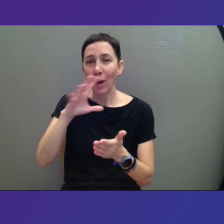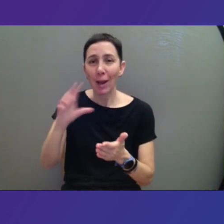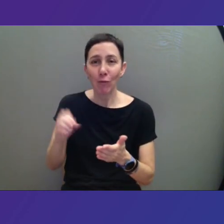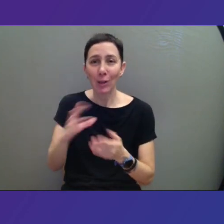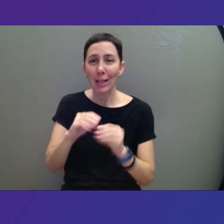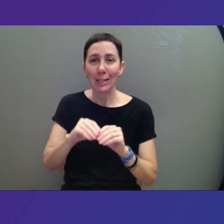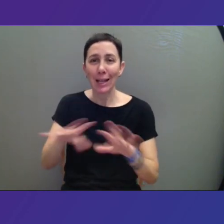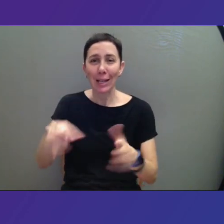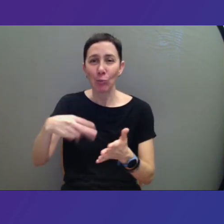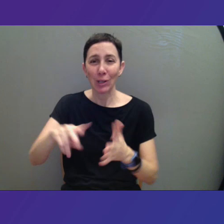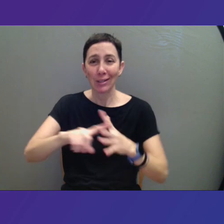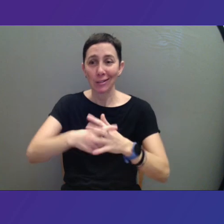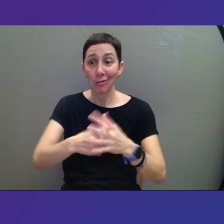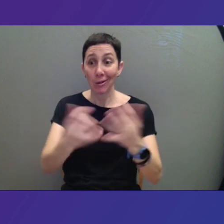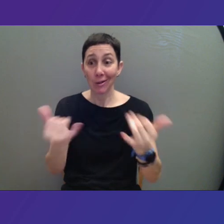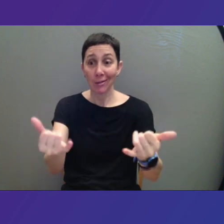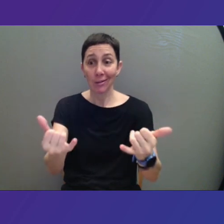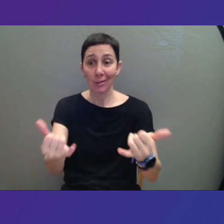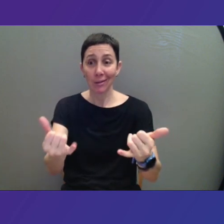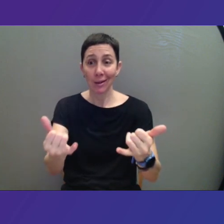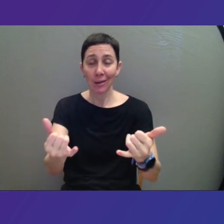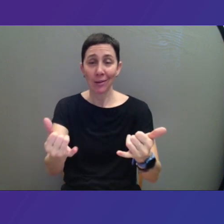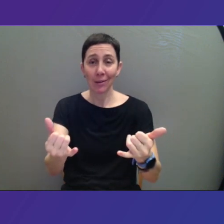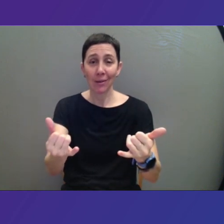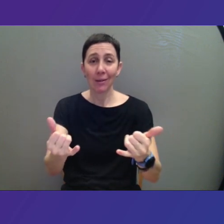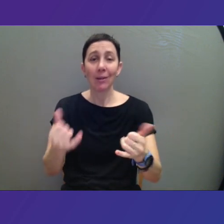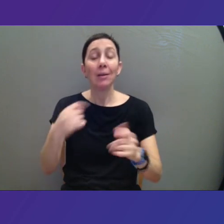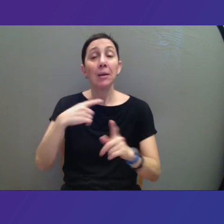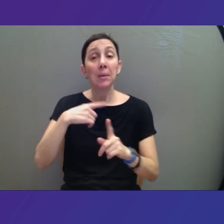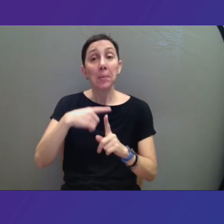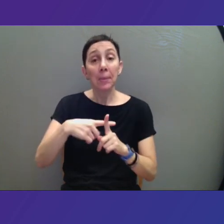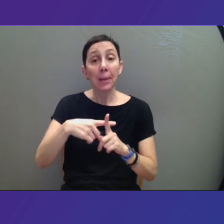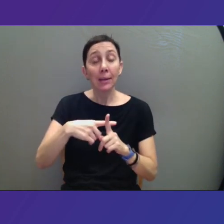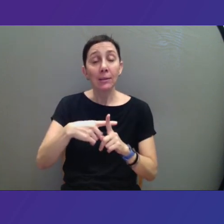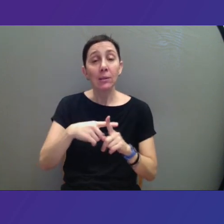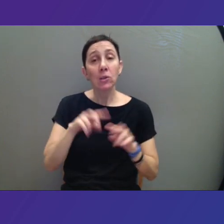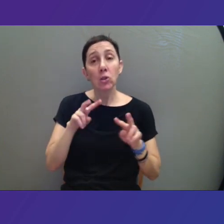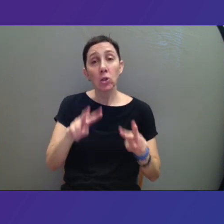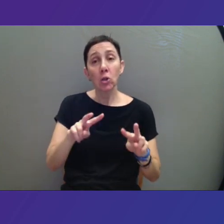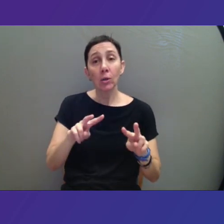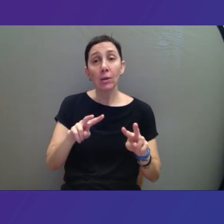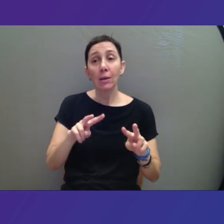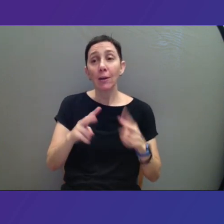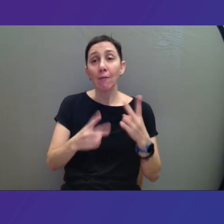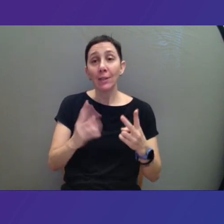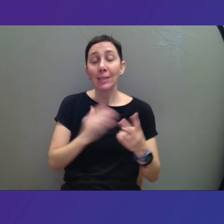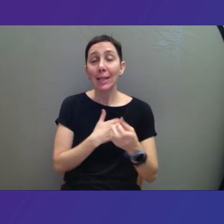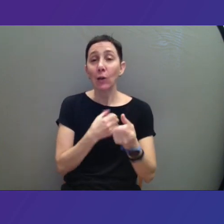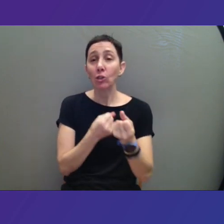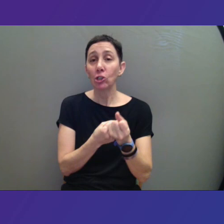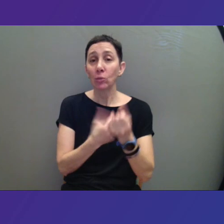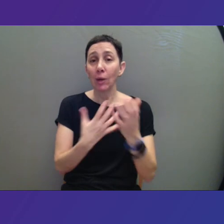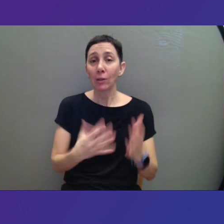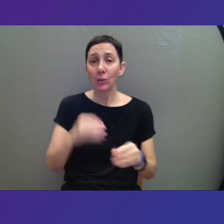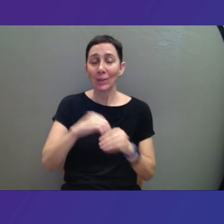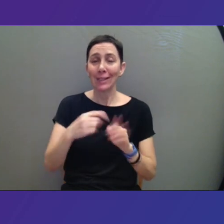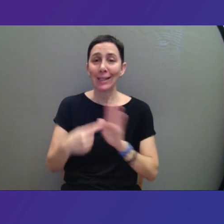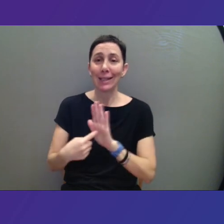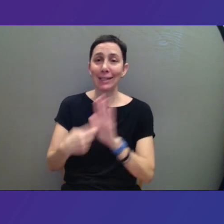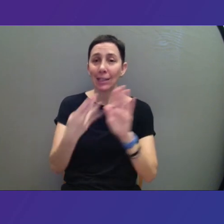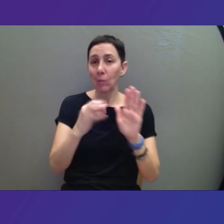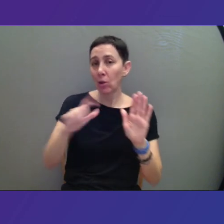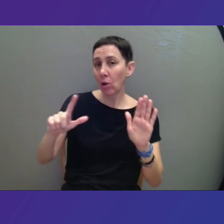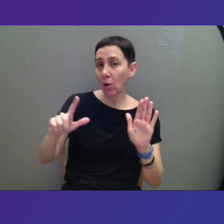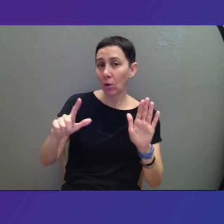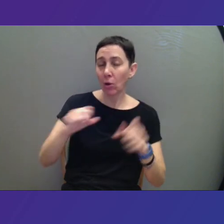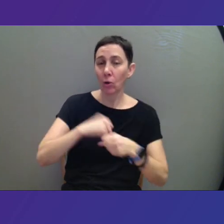now. You can also continue to experience the symposium by visiting our sponsors in the exhibitor hall or creating virtual